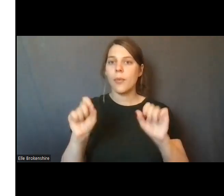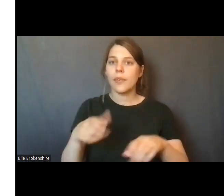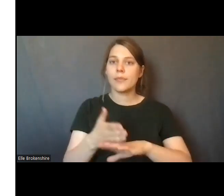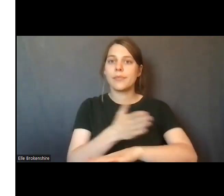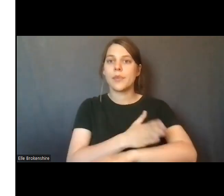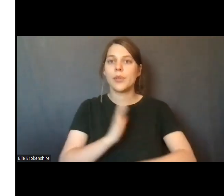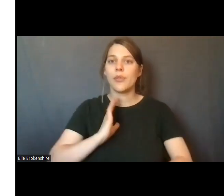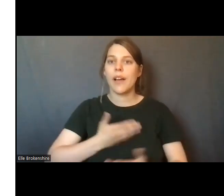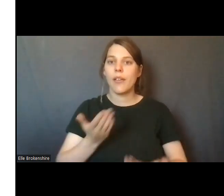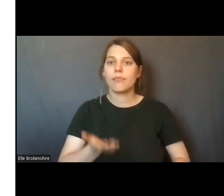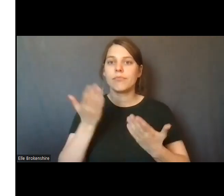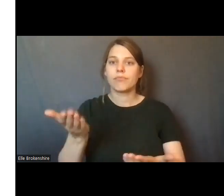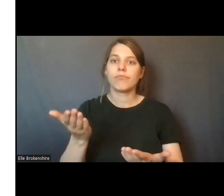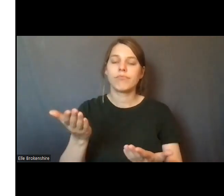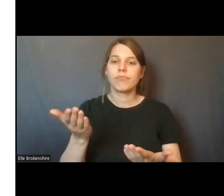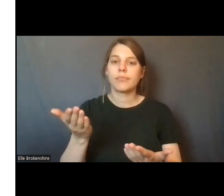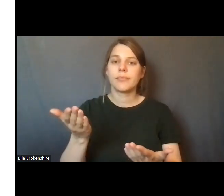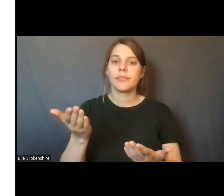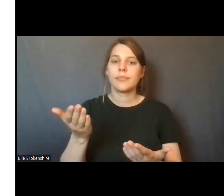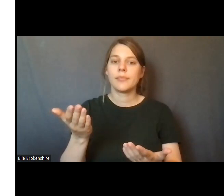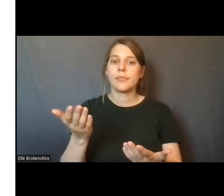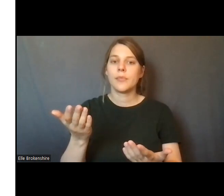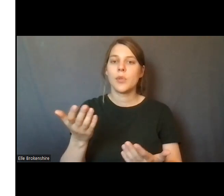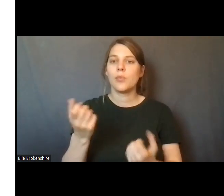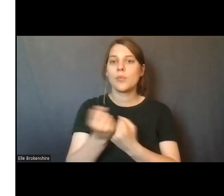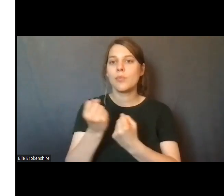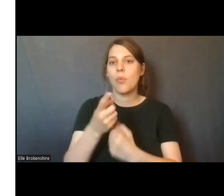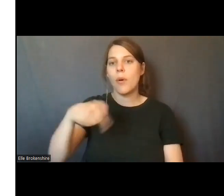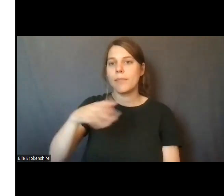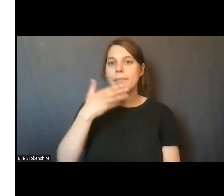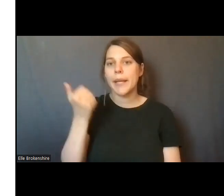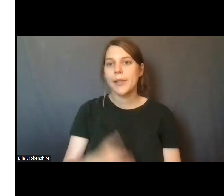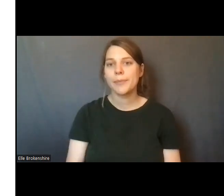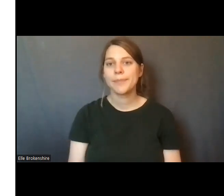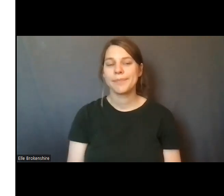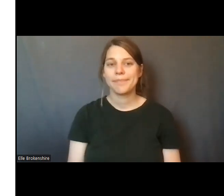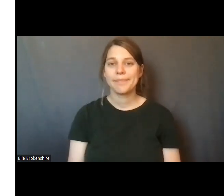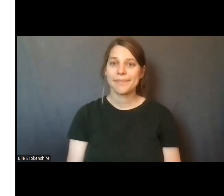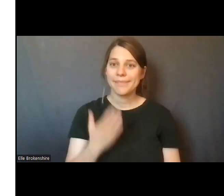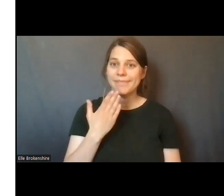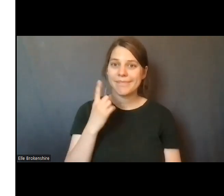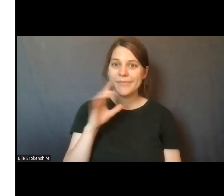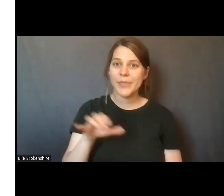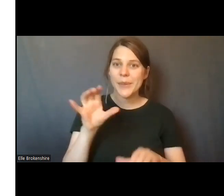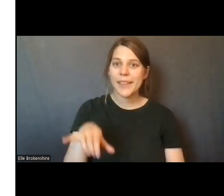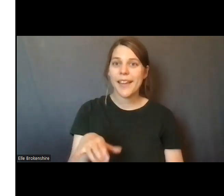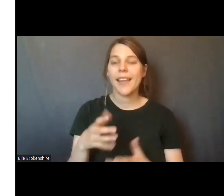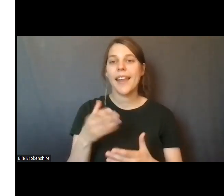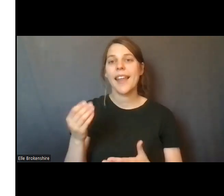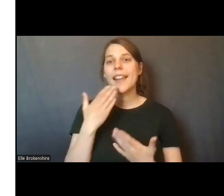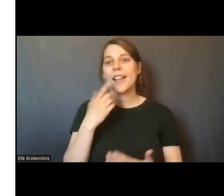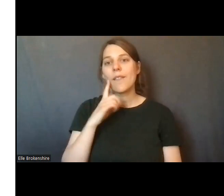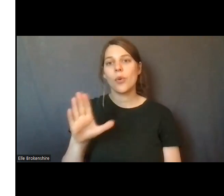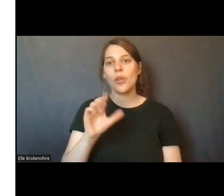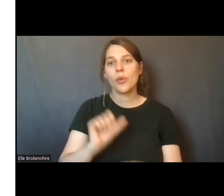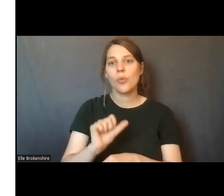our offerings in order to better support them. So, thank you for doing that and the work to,